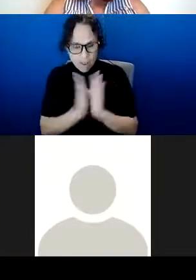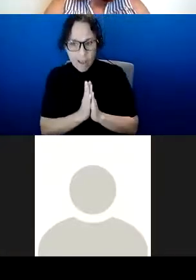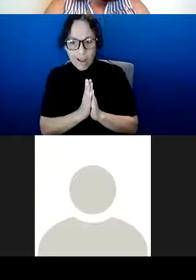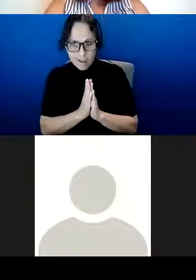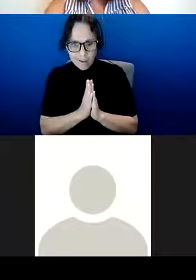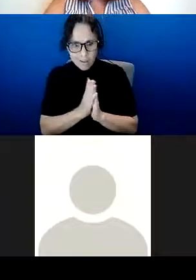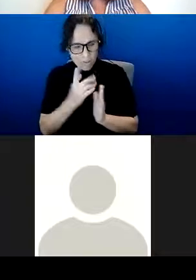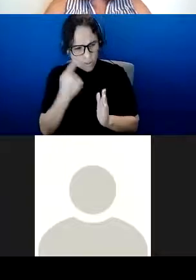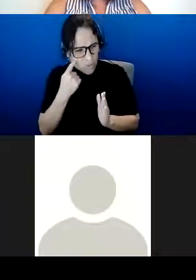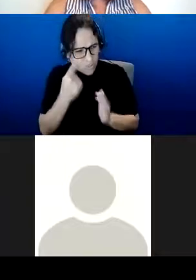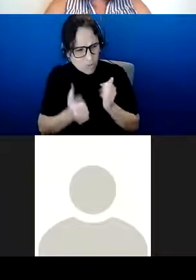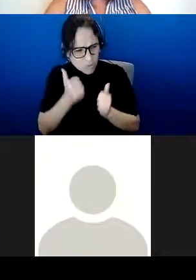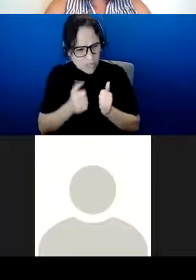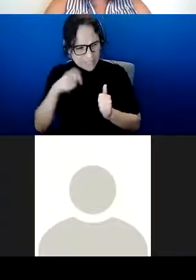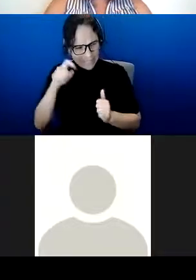me and my family?